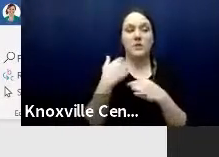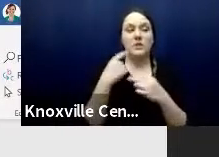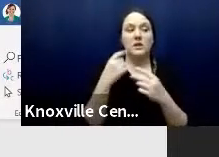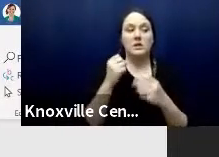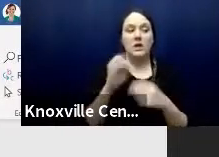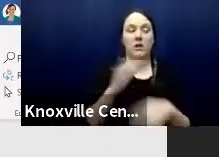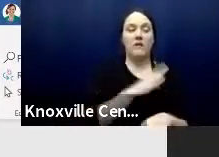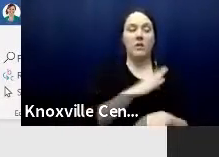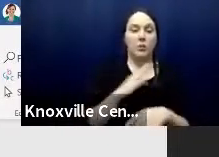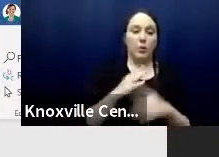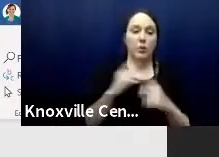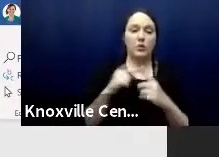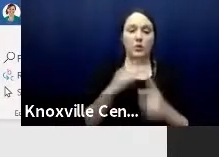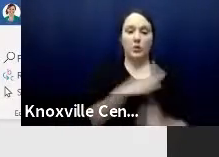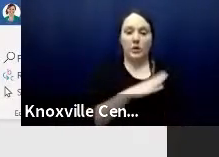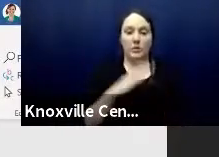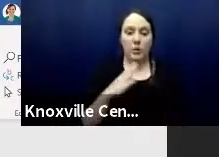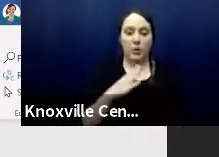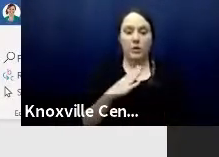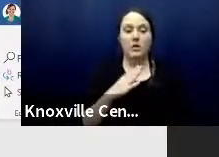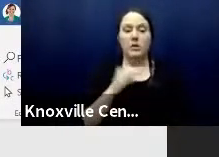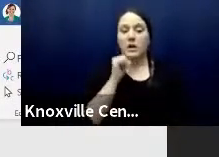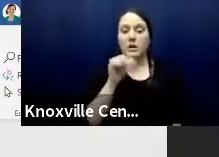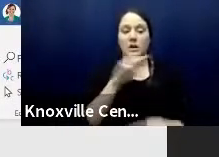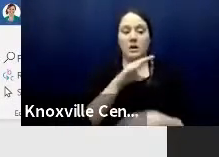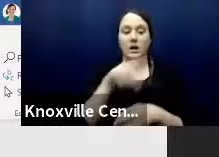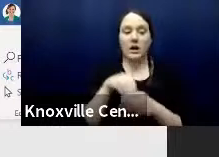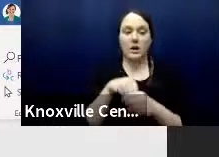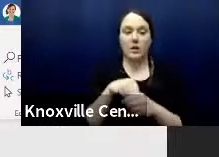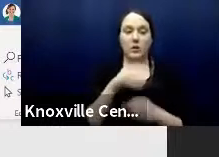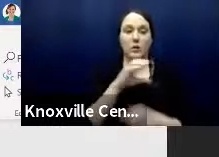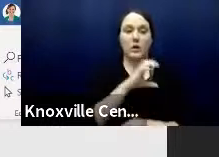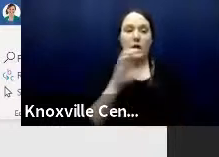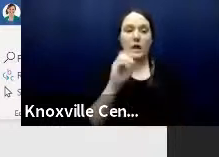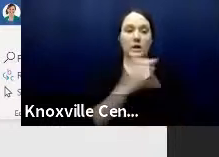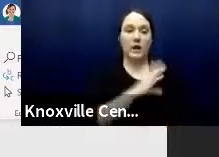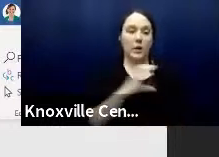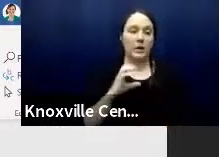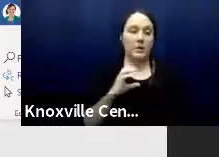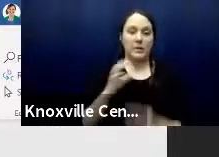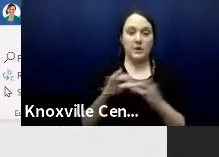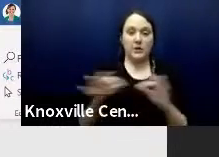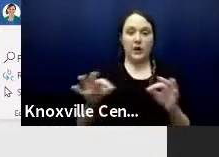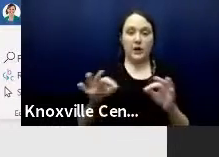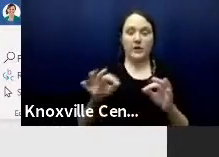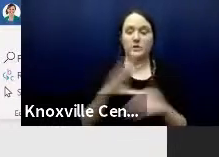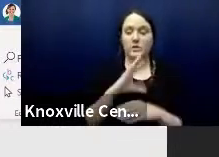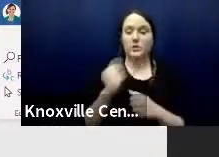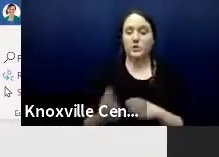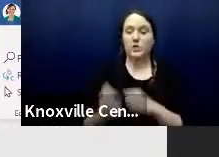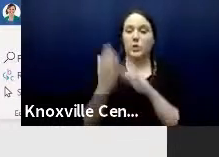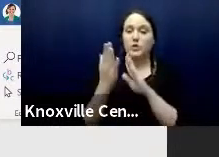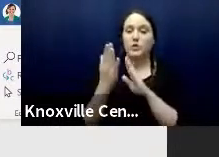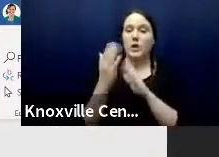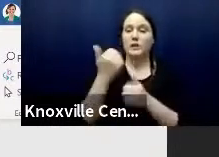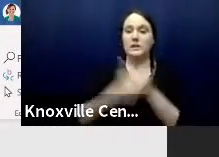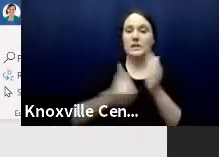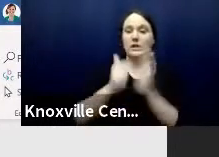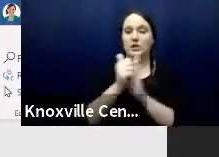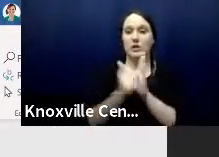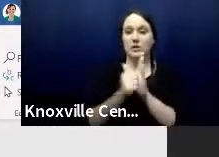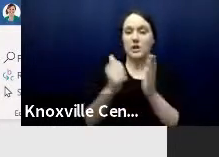board. It doesn't include the county commission phrase to address each agenda